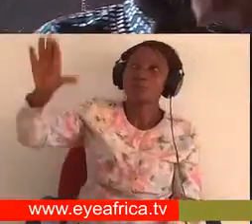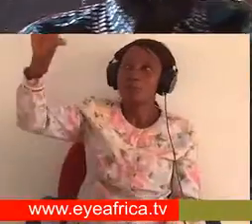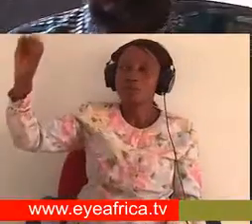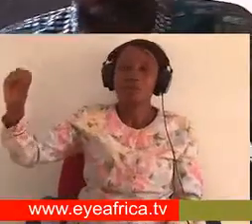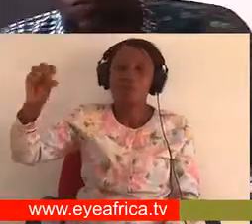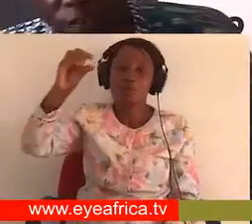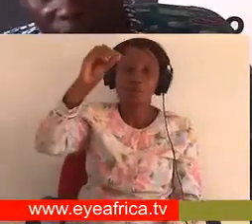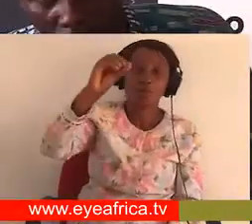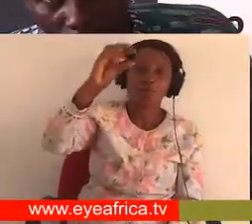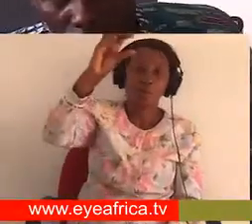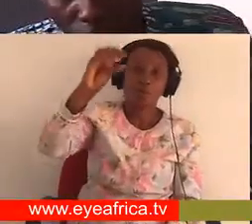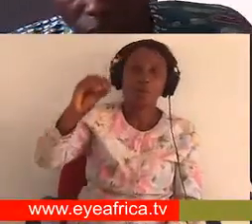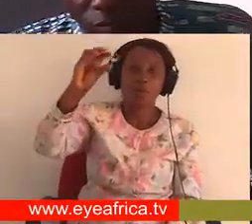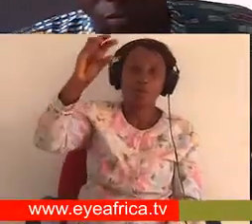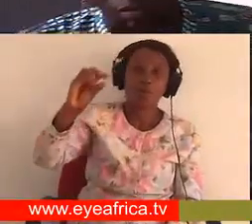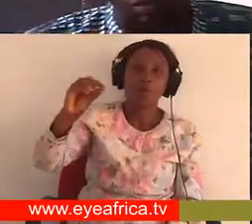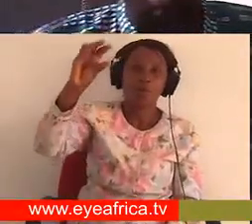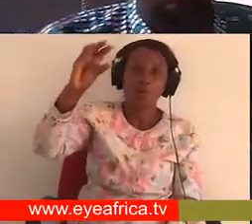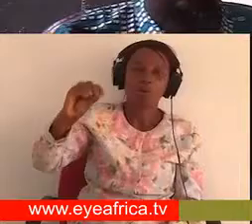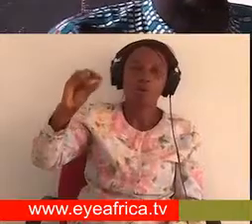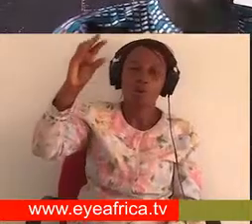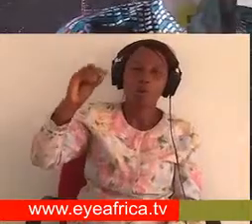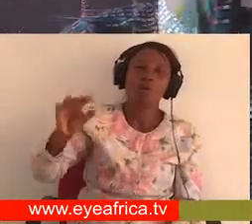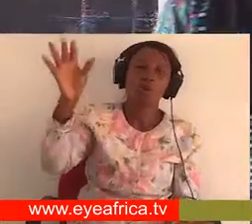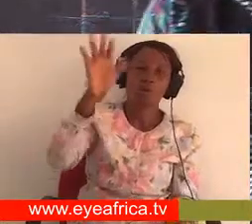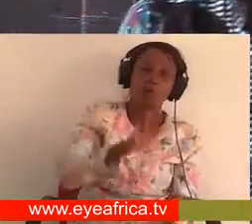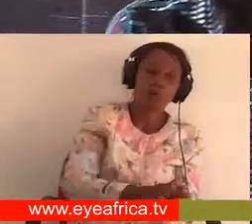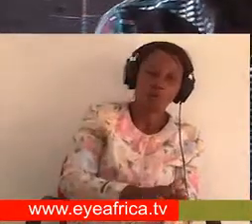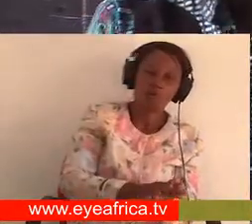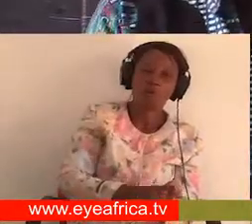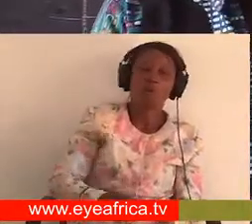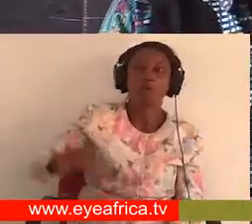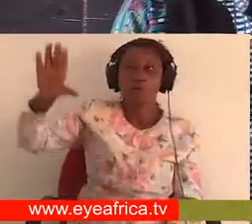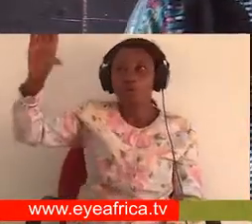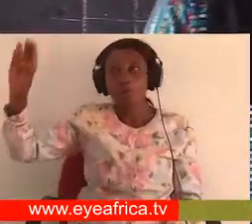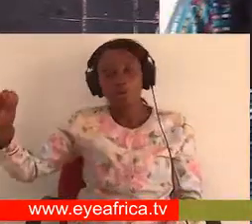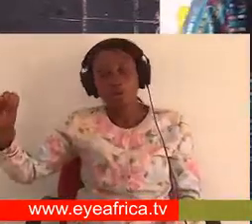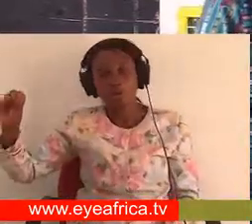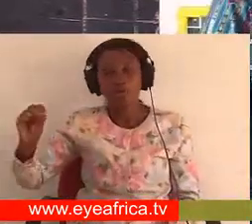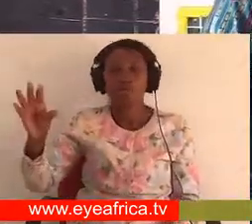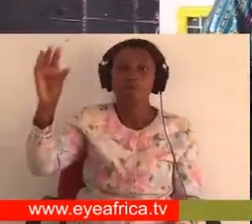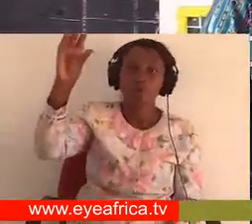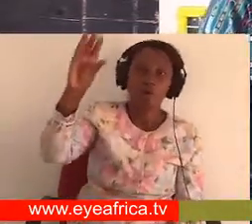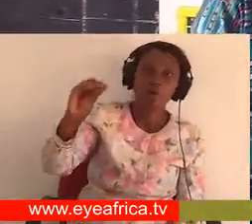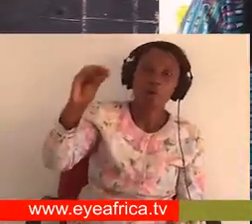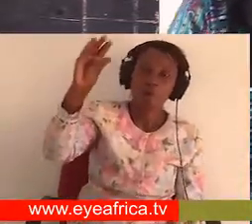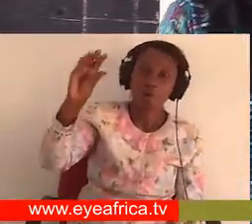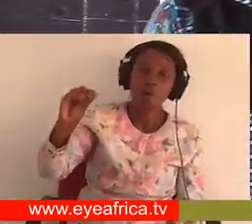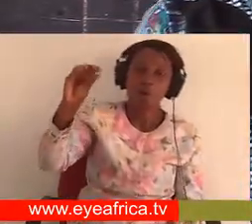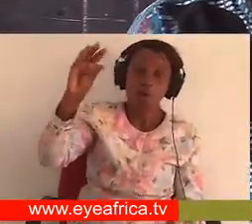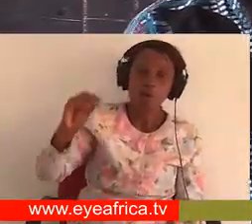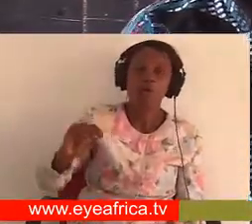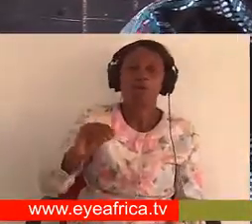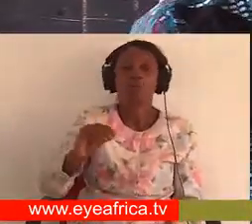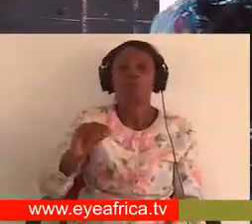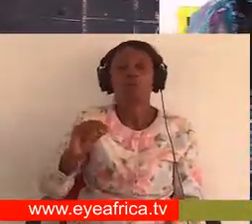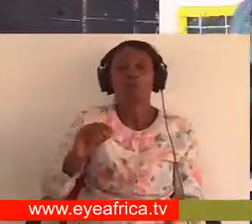on and off sound. The sound we got from the story is